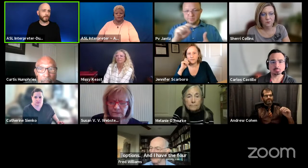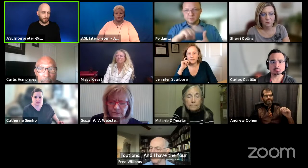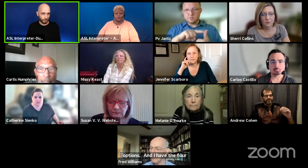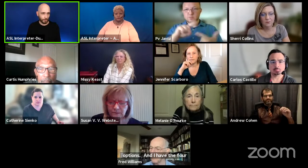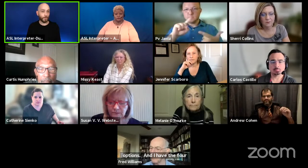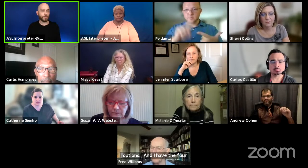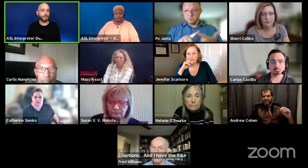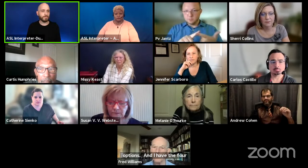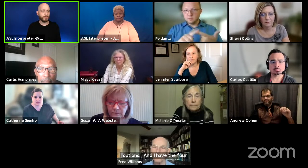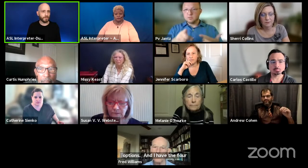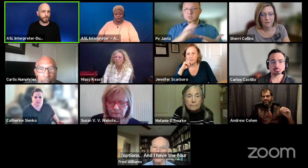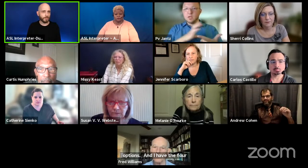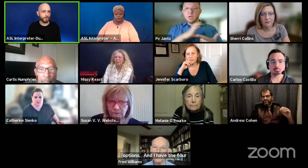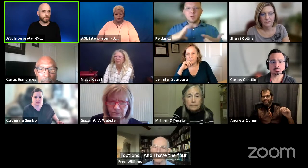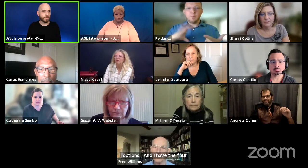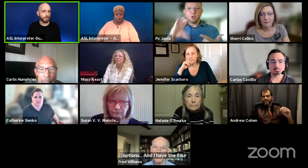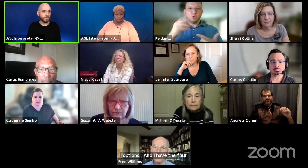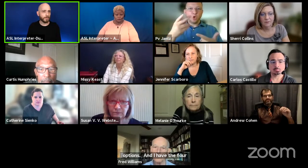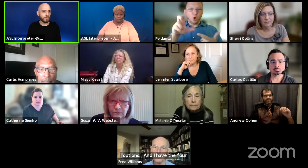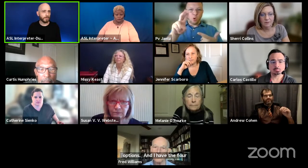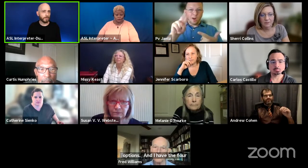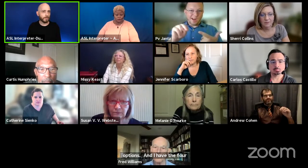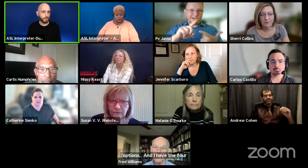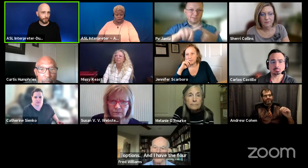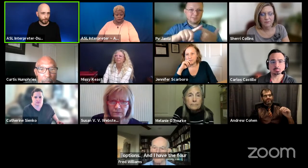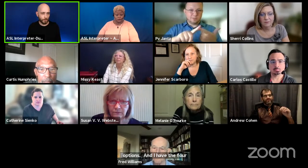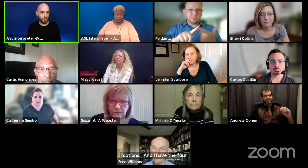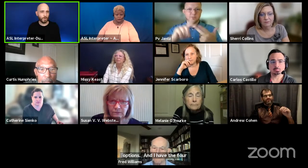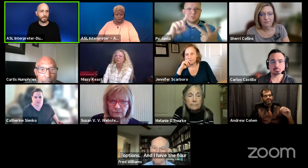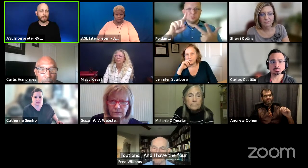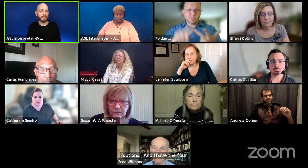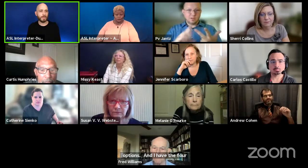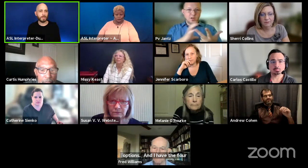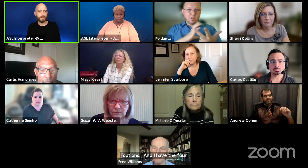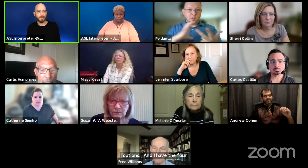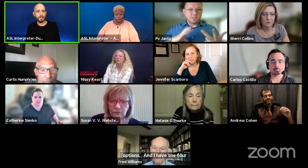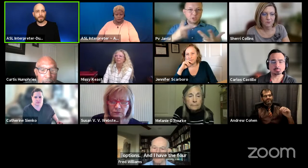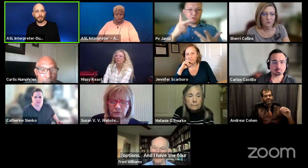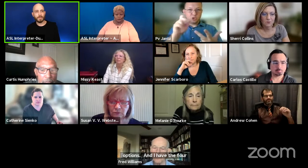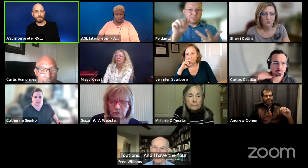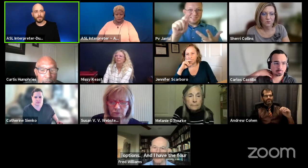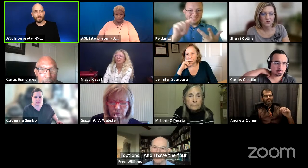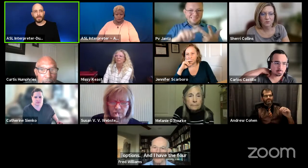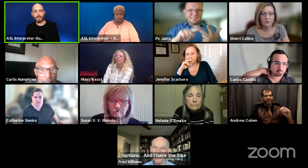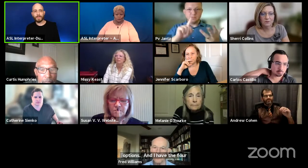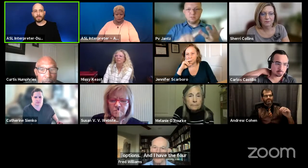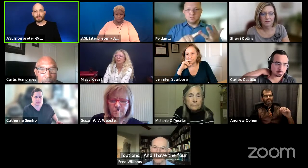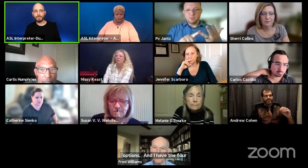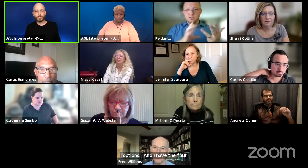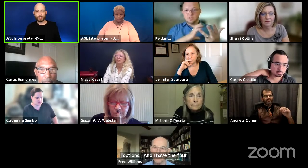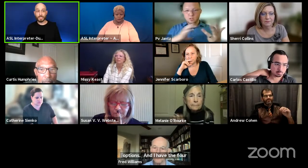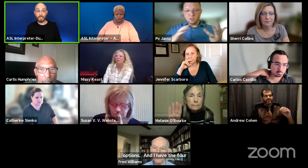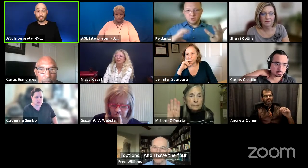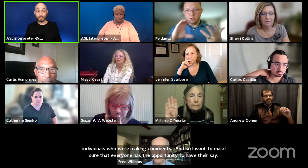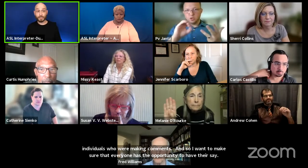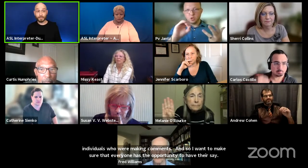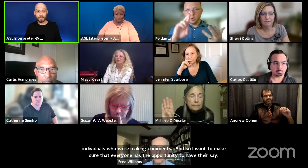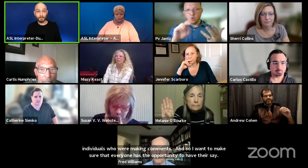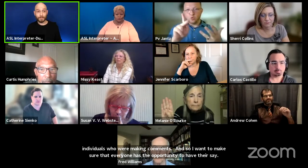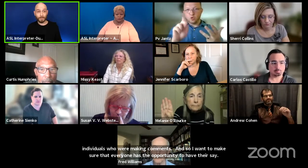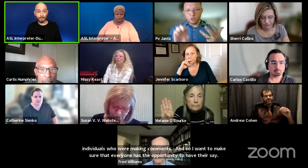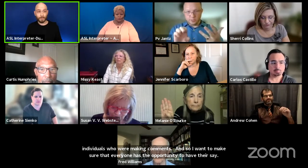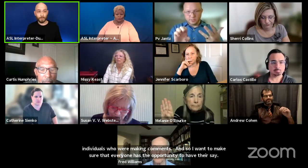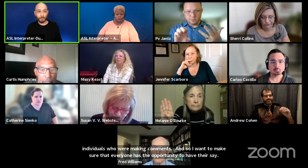have Commissioner Williams, Commissioner Cohen, and then Commissioner